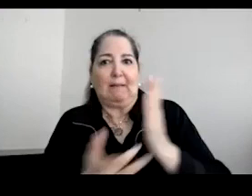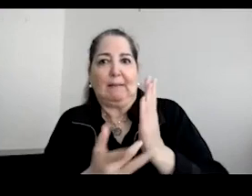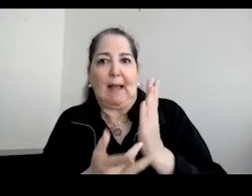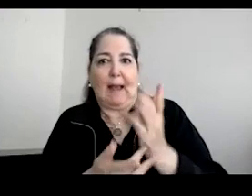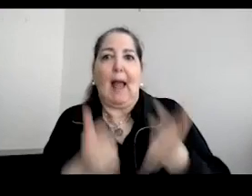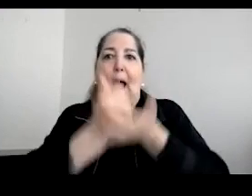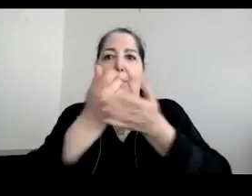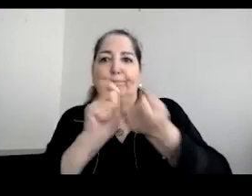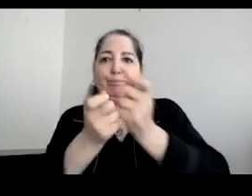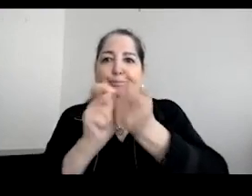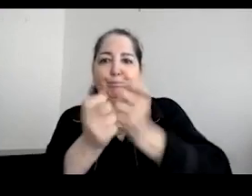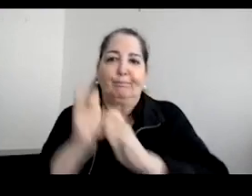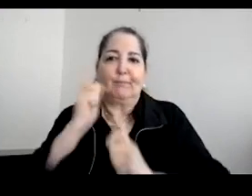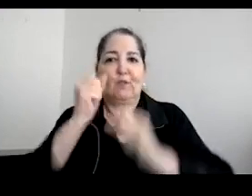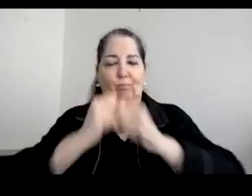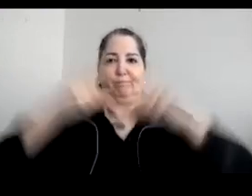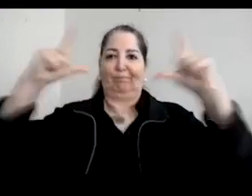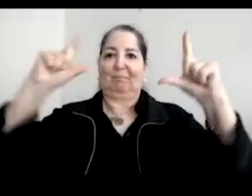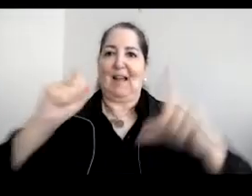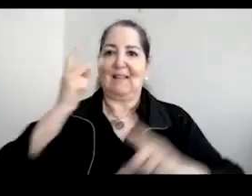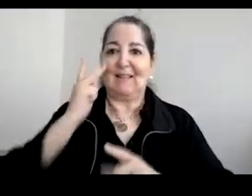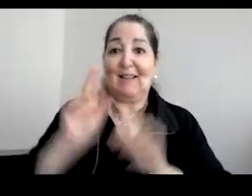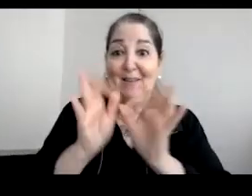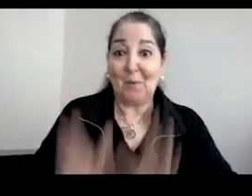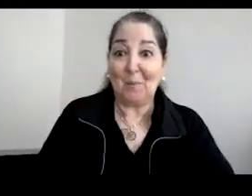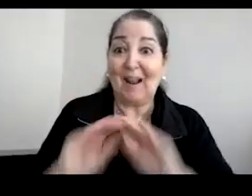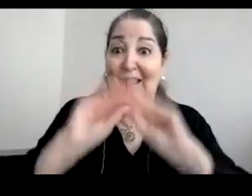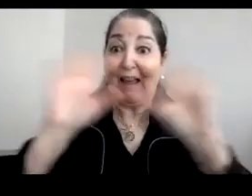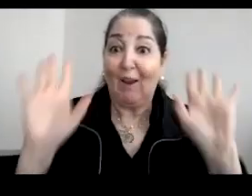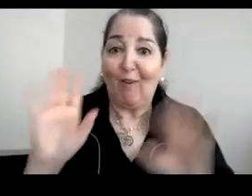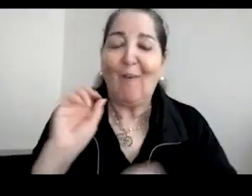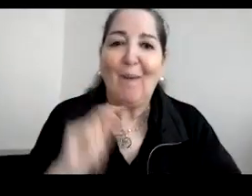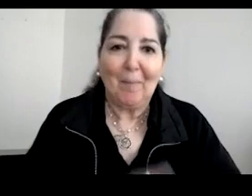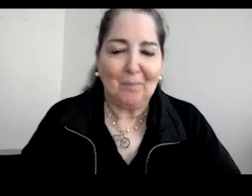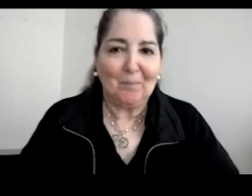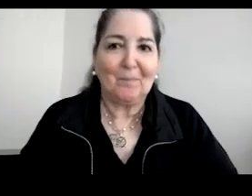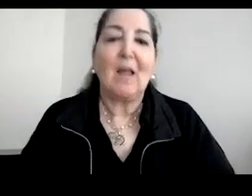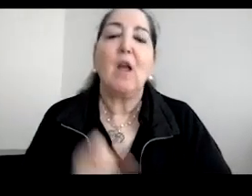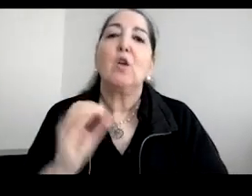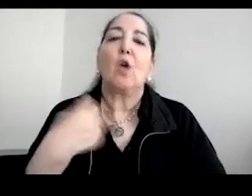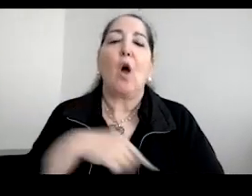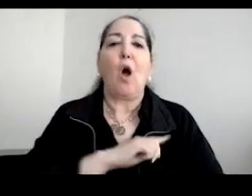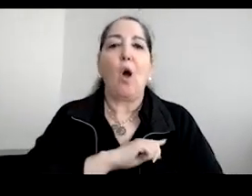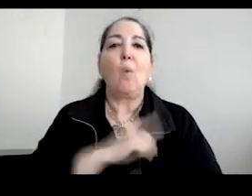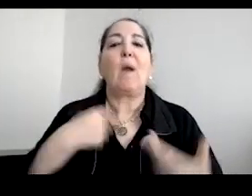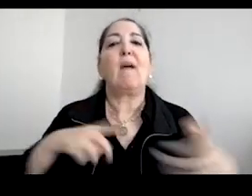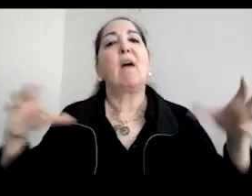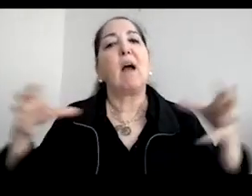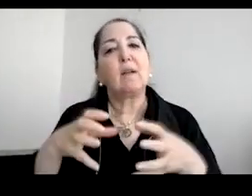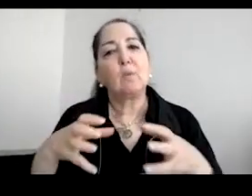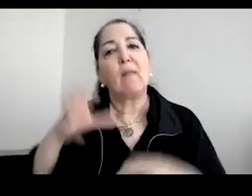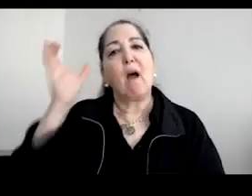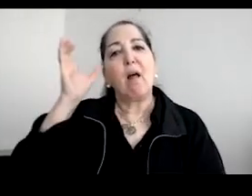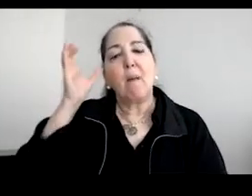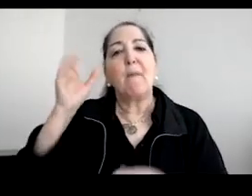With the COVID-19 pandemic upon us, the faculty of Columbia University School of Social Work have mobilized to form the COVID-19 Action Group with